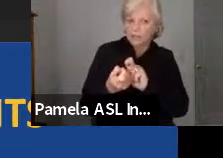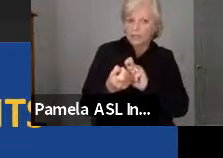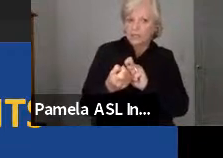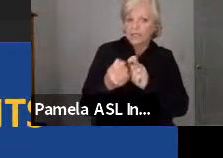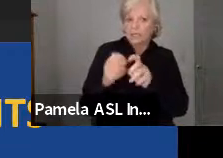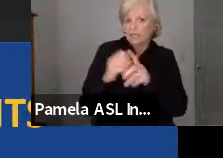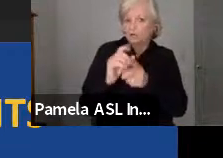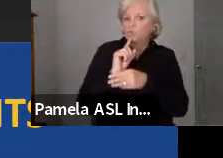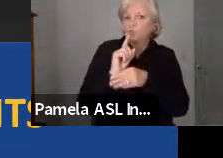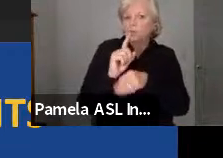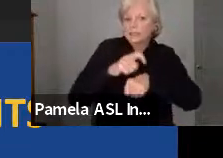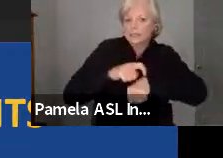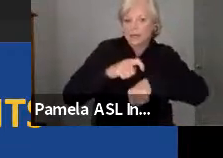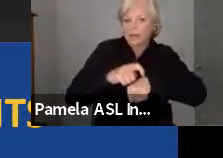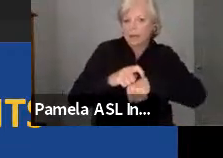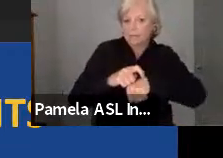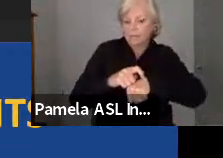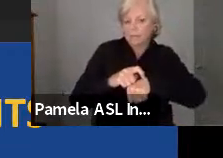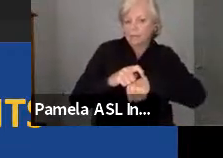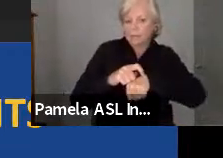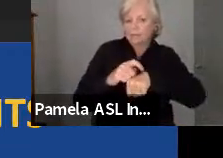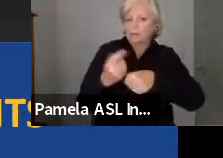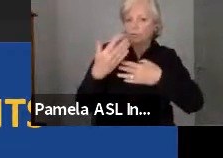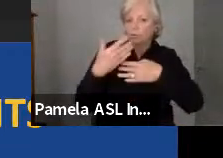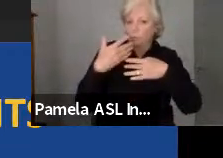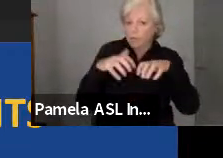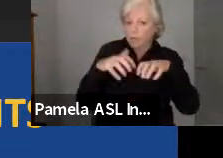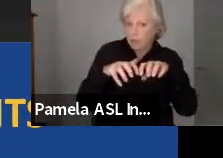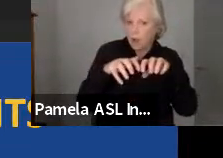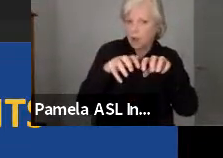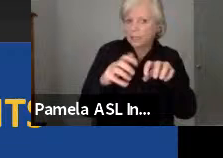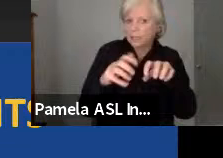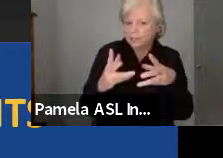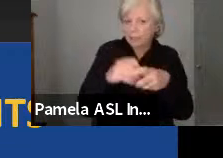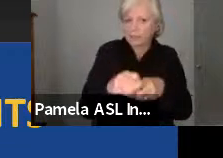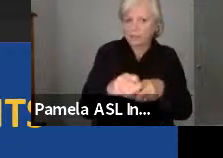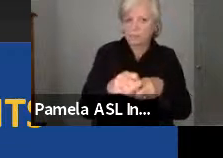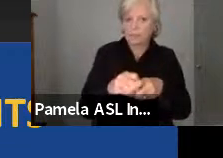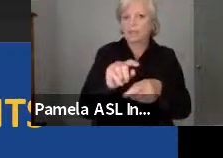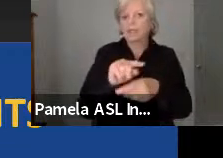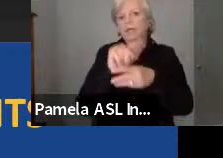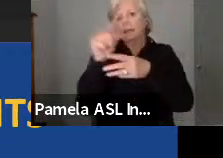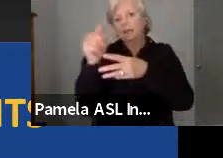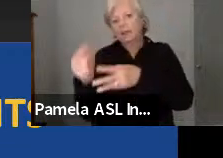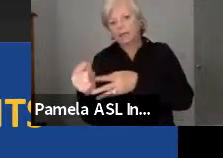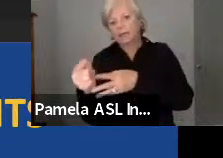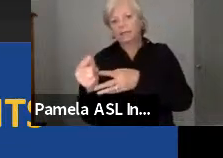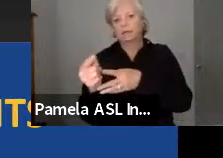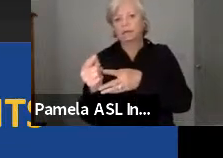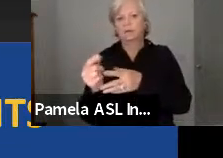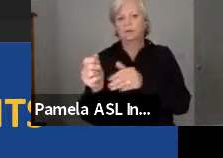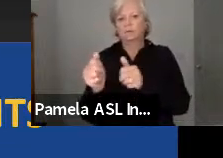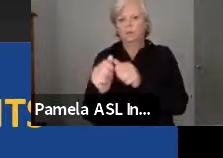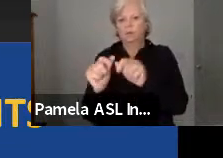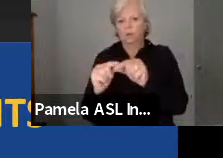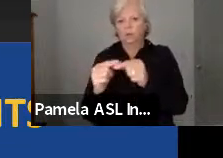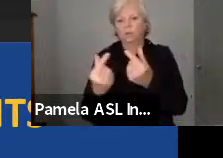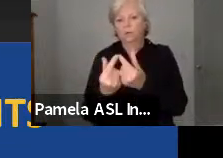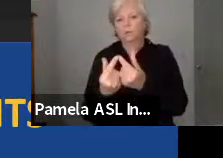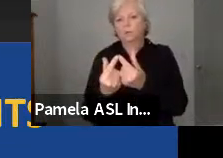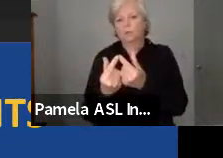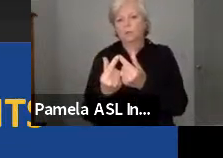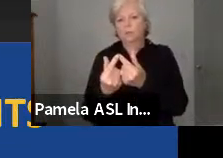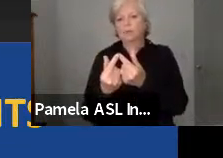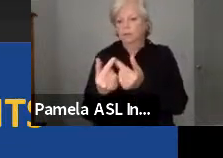audience engagement and then ongoing engagement with our stakeholder groups, many of whom we have worked with